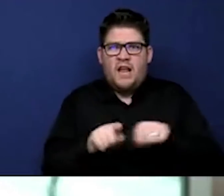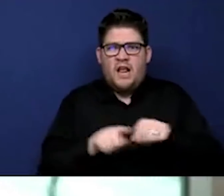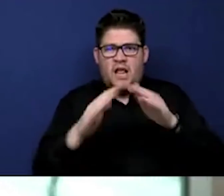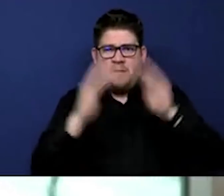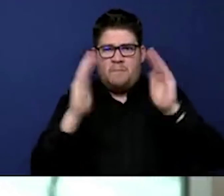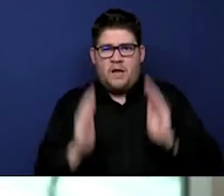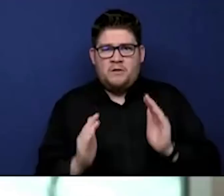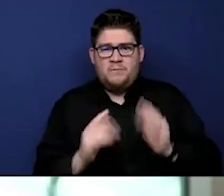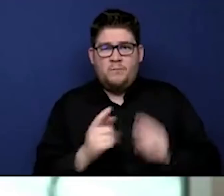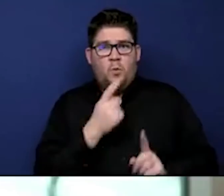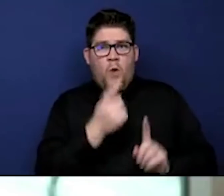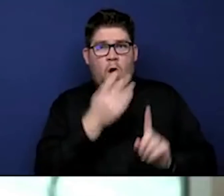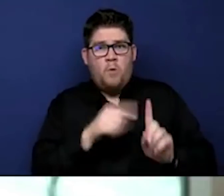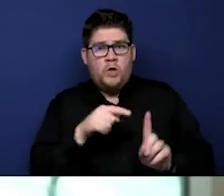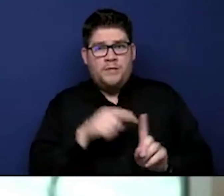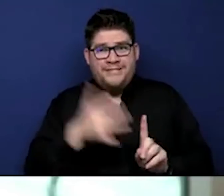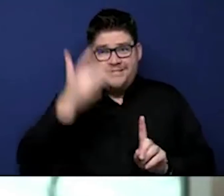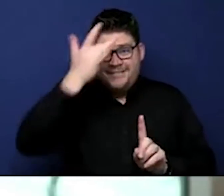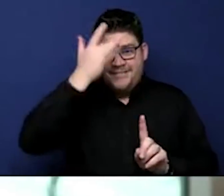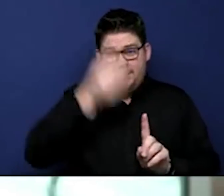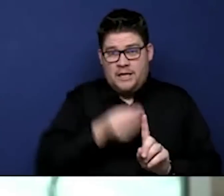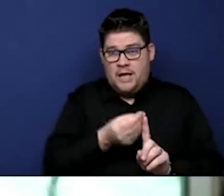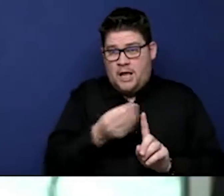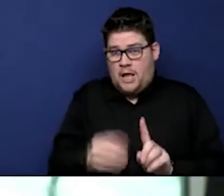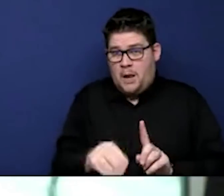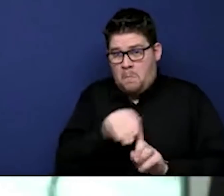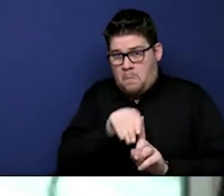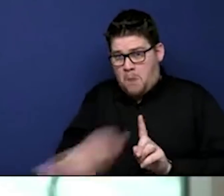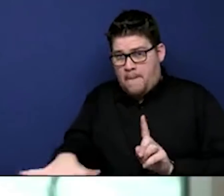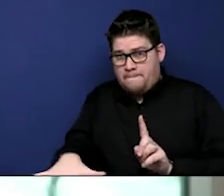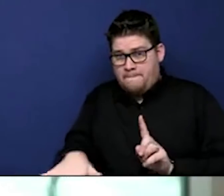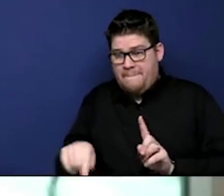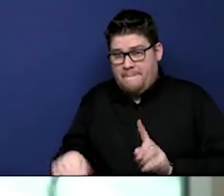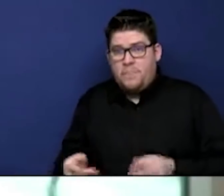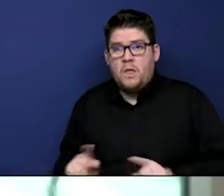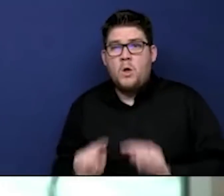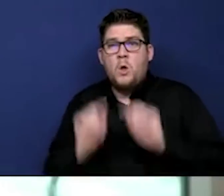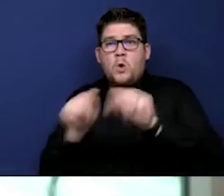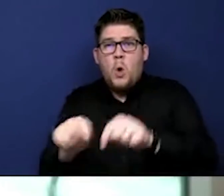to others, and before we know it, it's spread to a number of different workplaces as well.